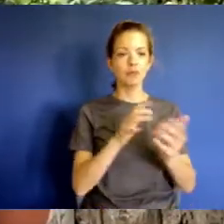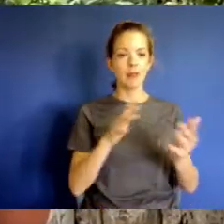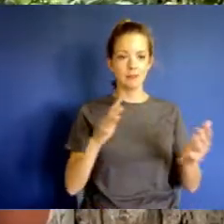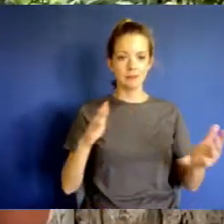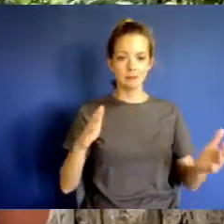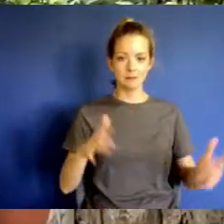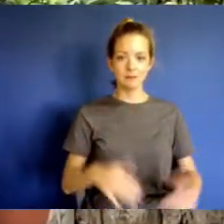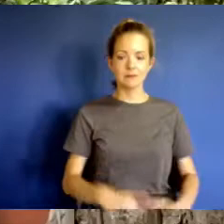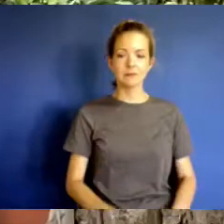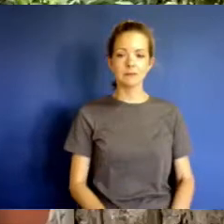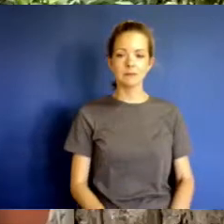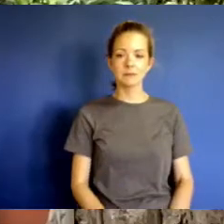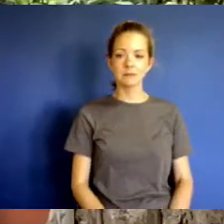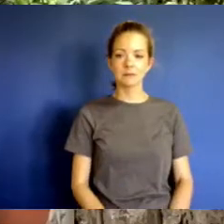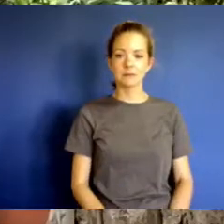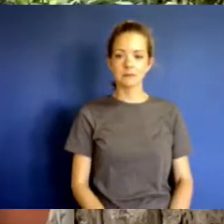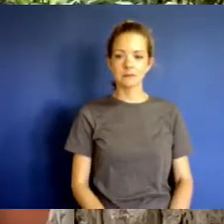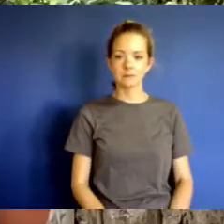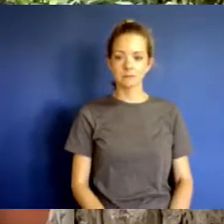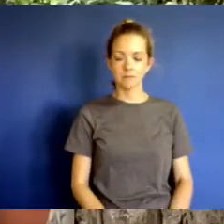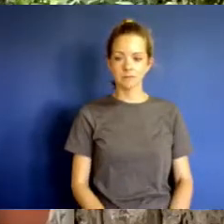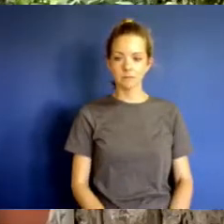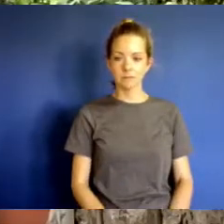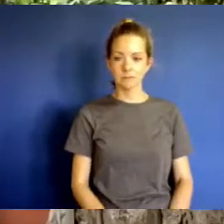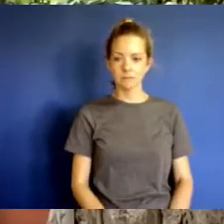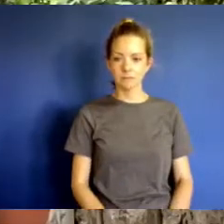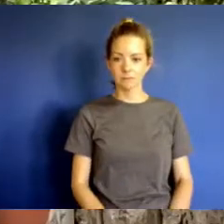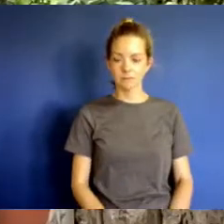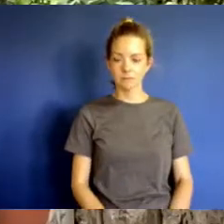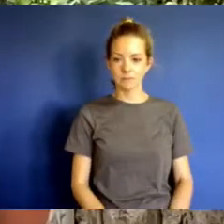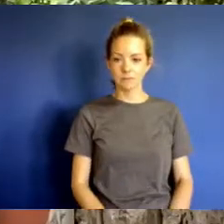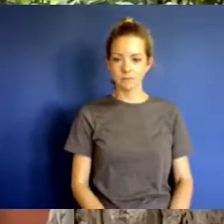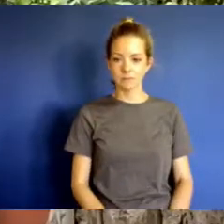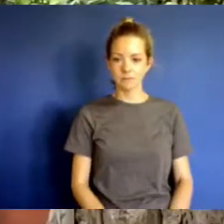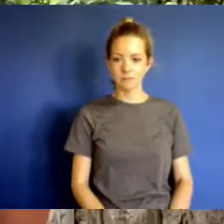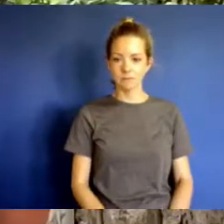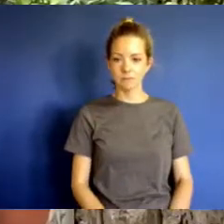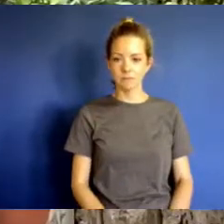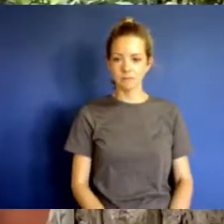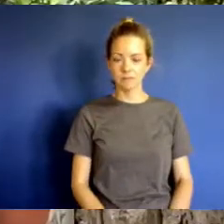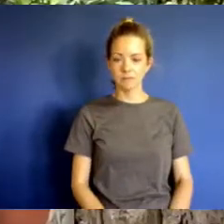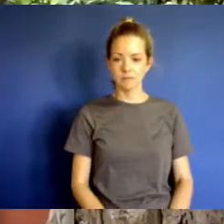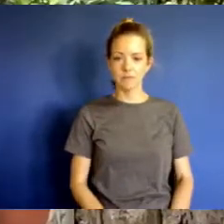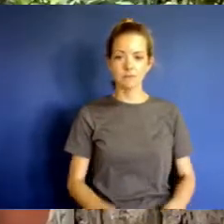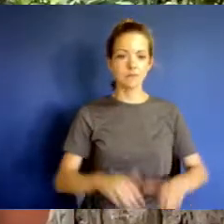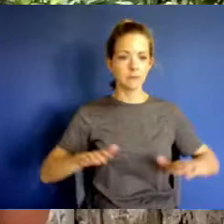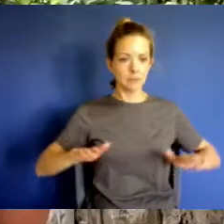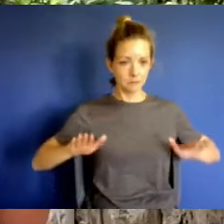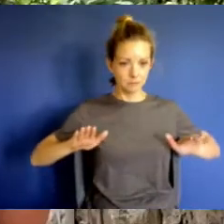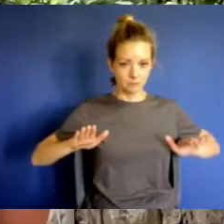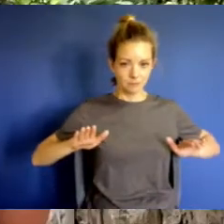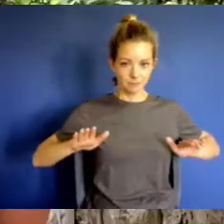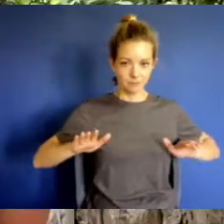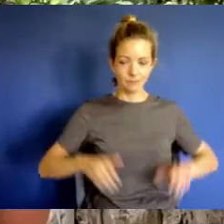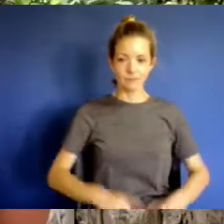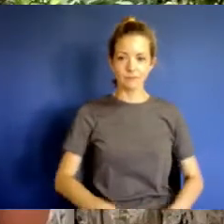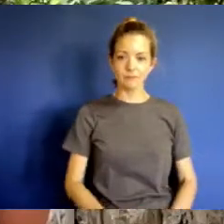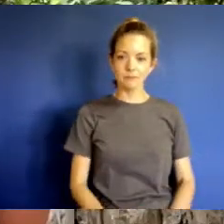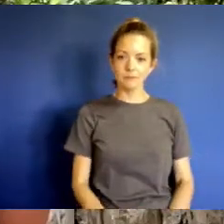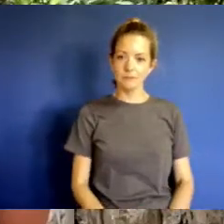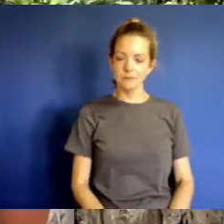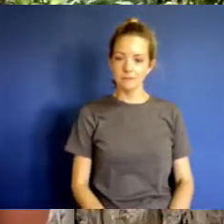Okay, release. Release your hands. Come back down onto your mat. Hands under your